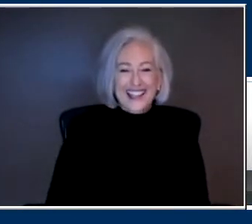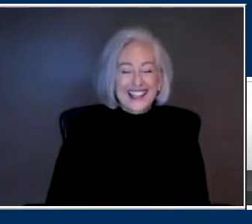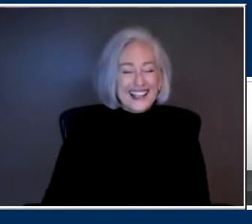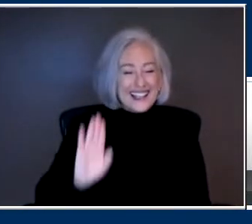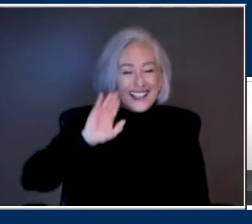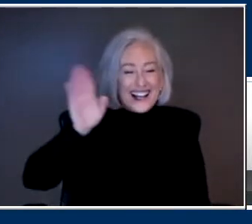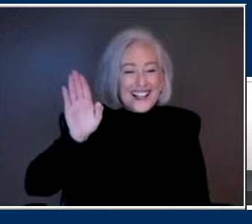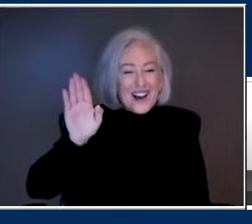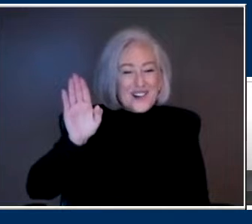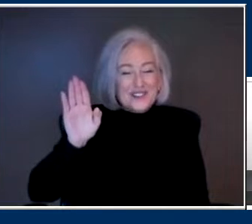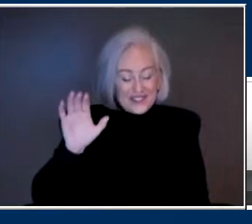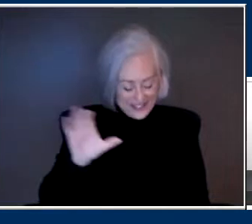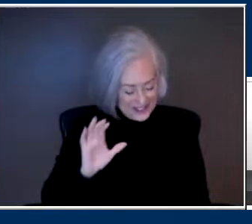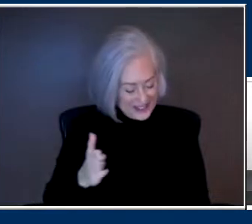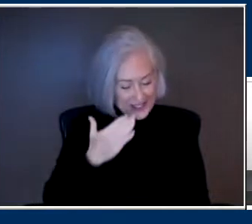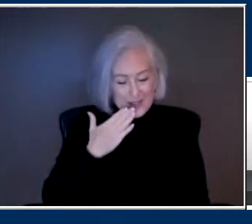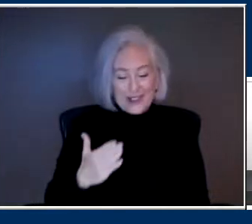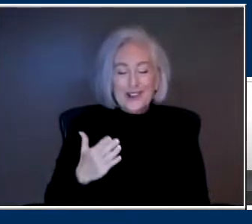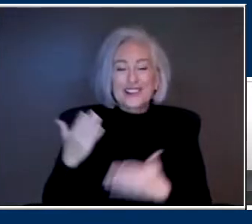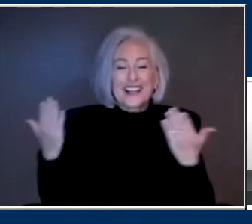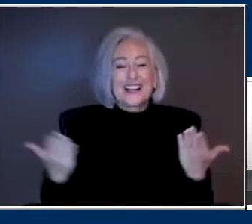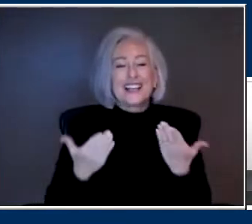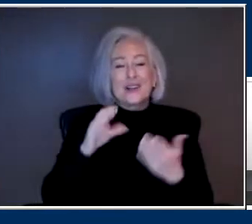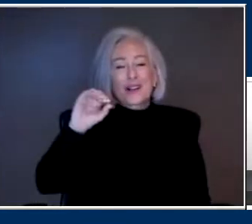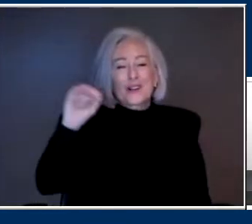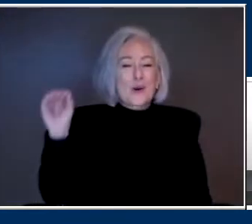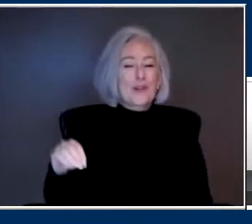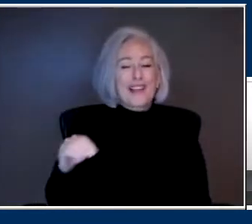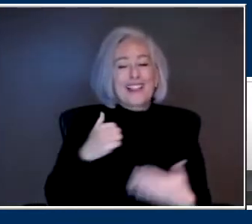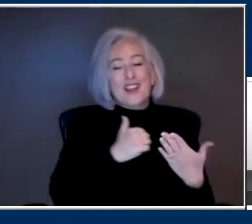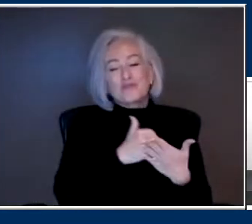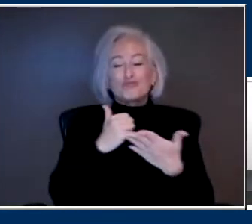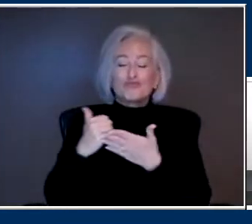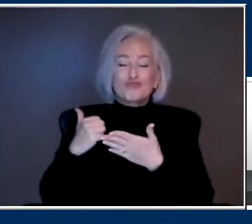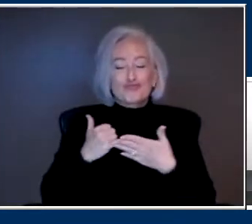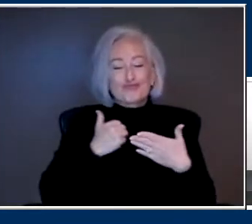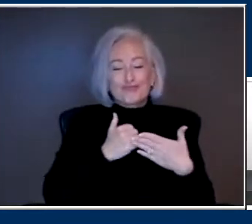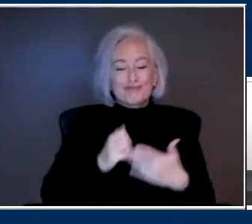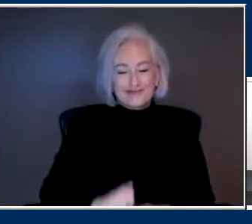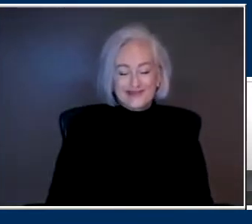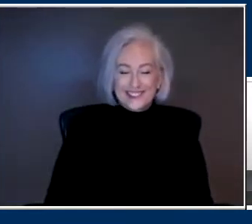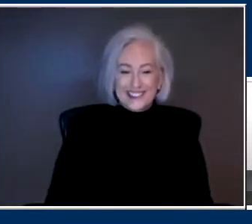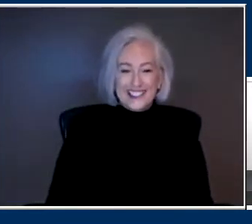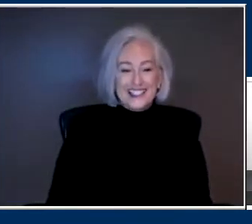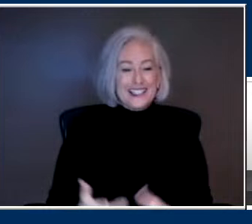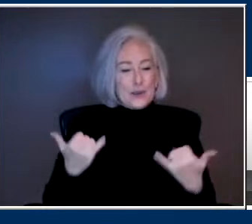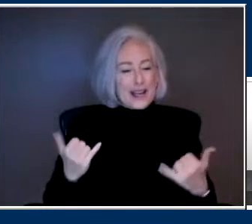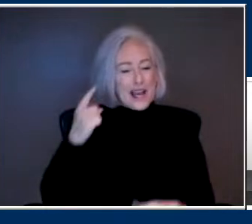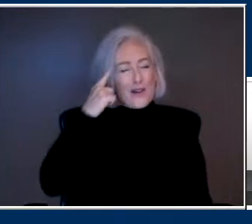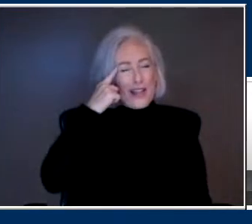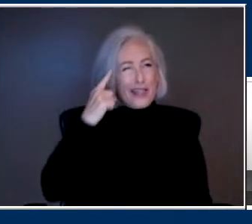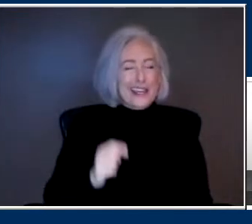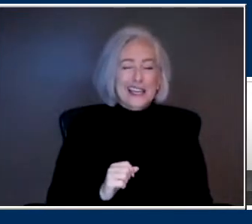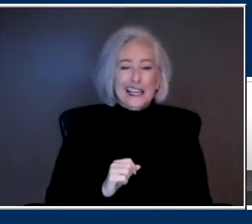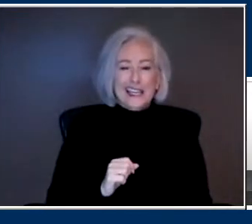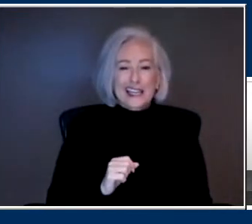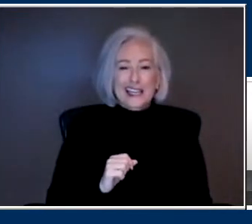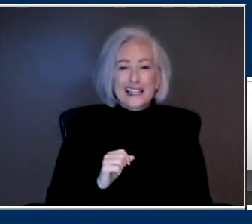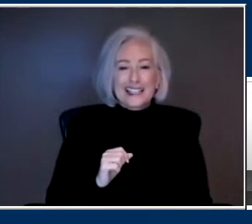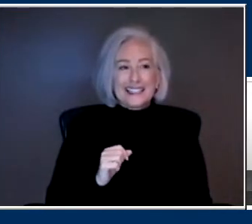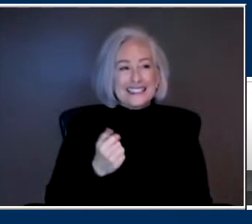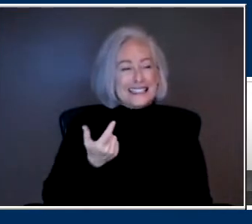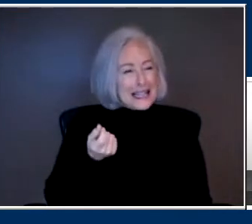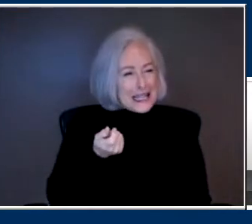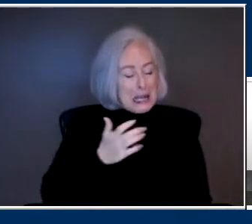Hi, doing Hey. good. Just out here at Olathe, helping everybody out. Yeah, right now I think we were a little bit happy that we